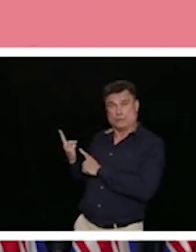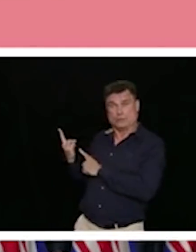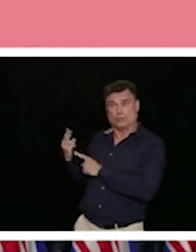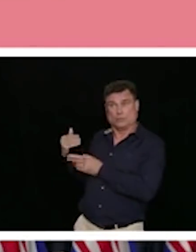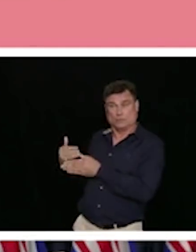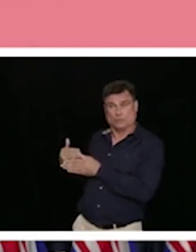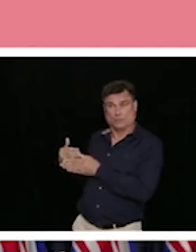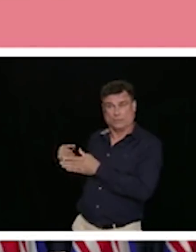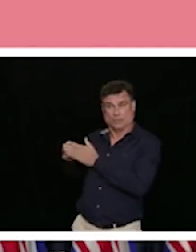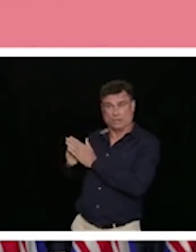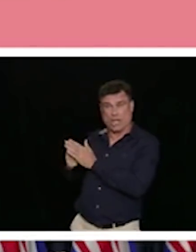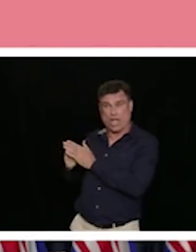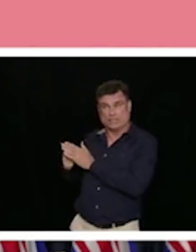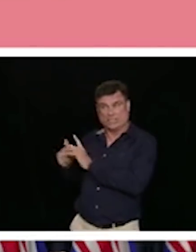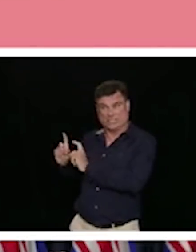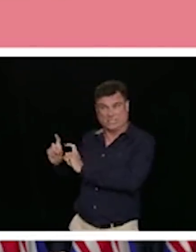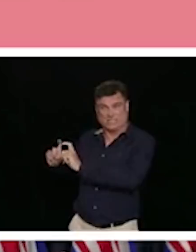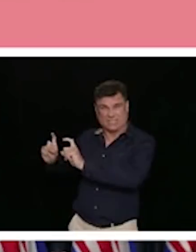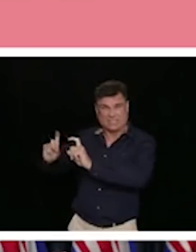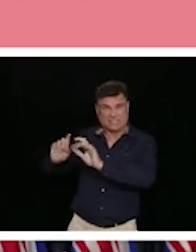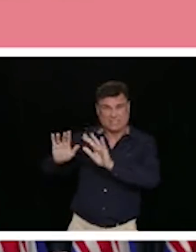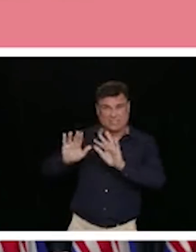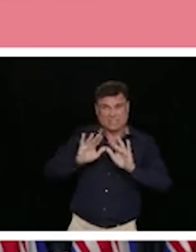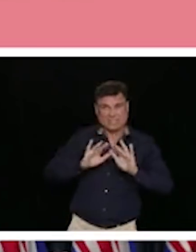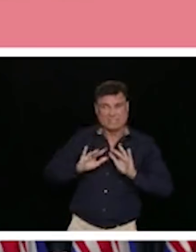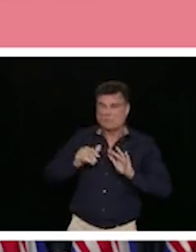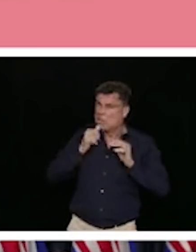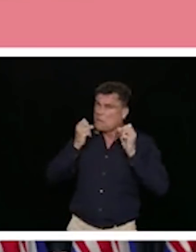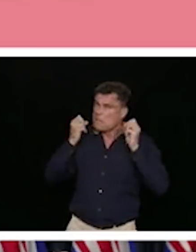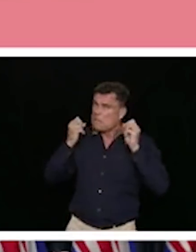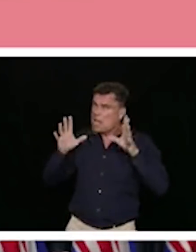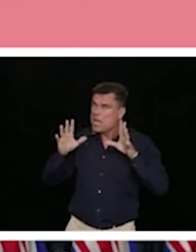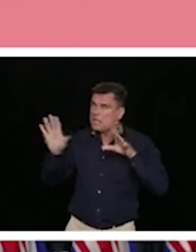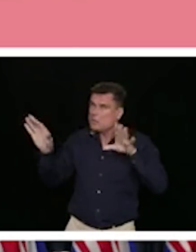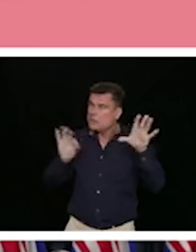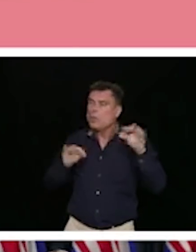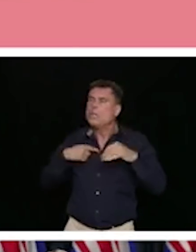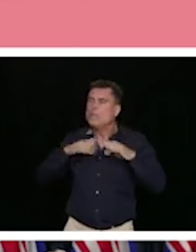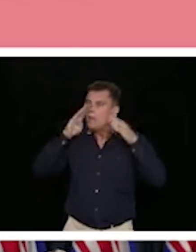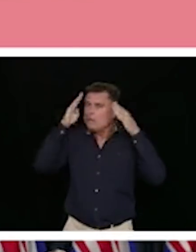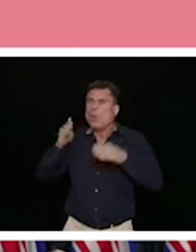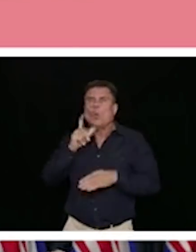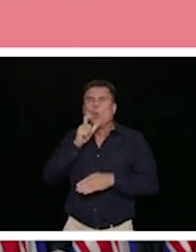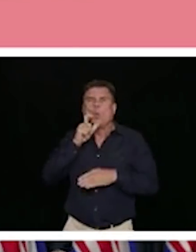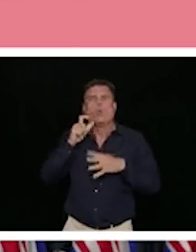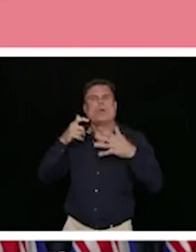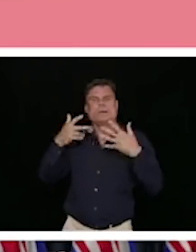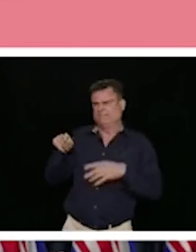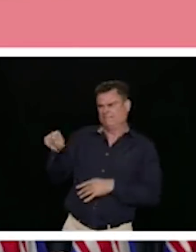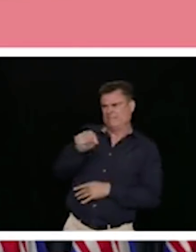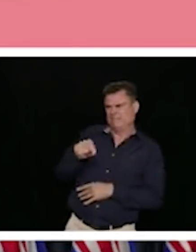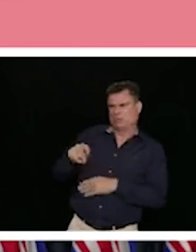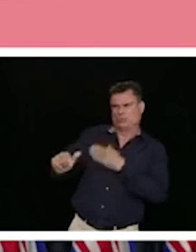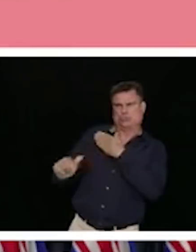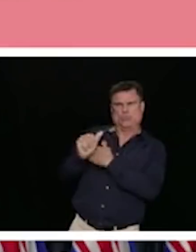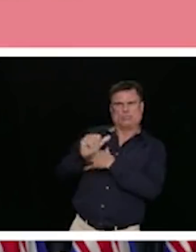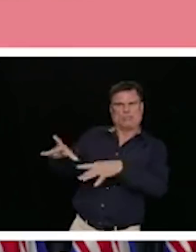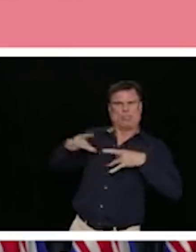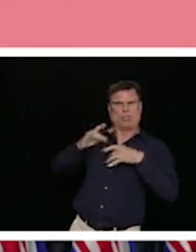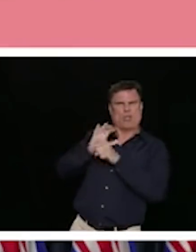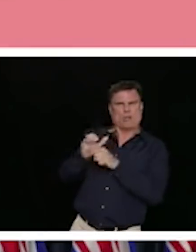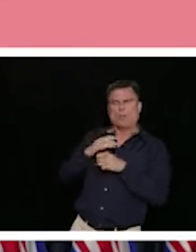that there was very little circulating virus in March, which is what we would expect. And then later on, after